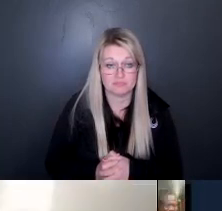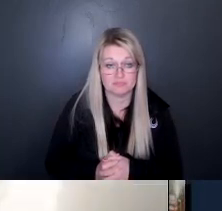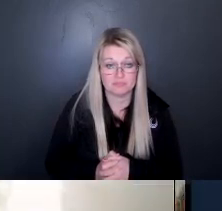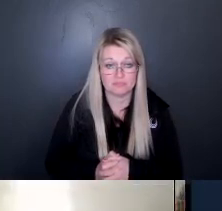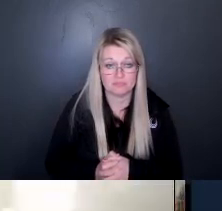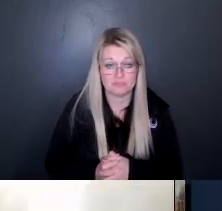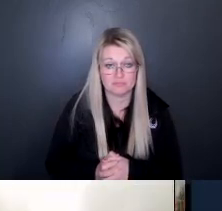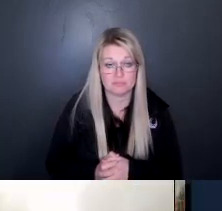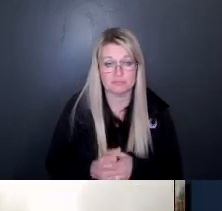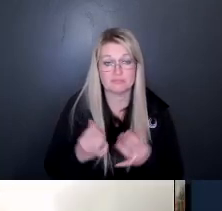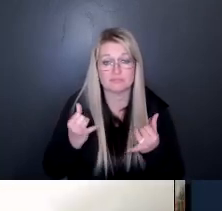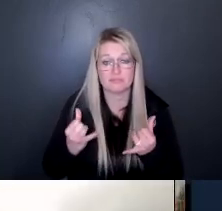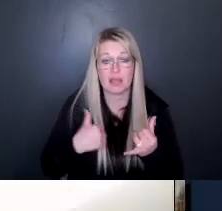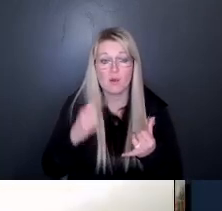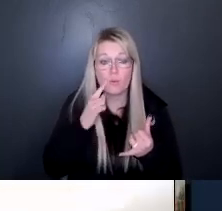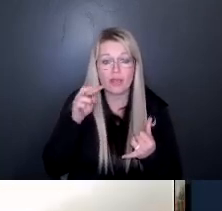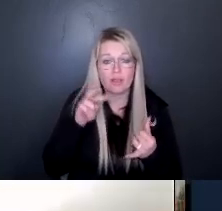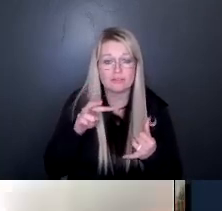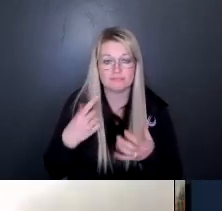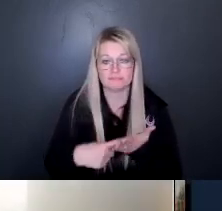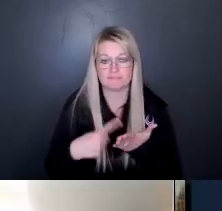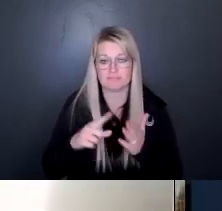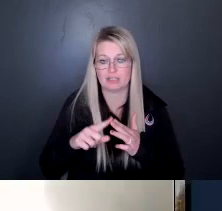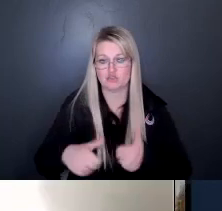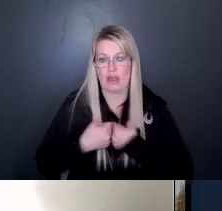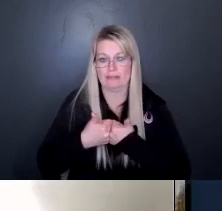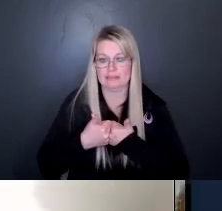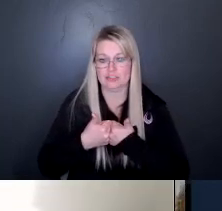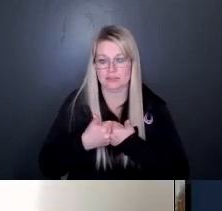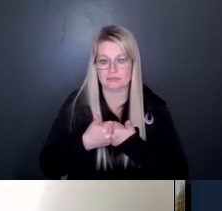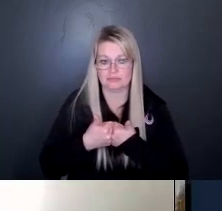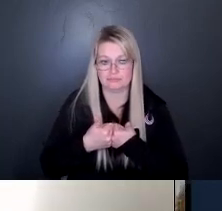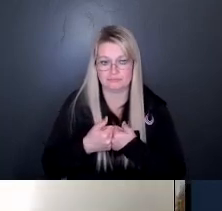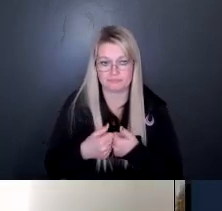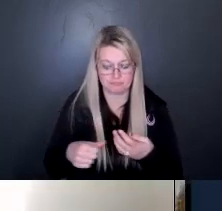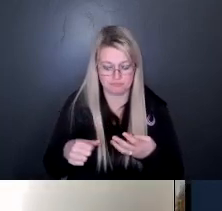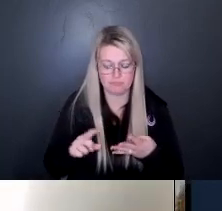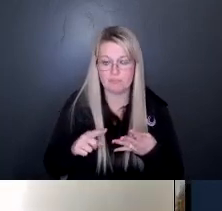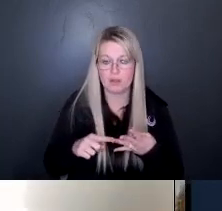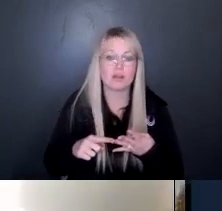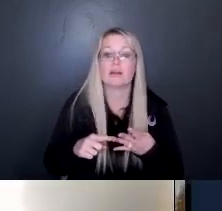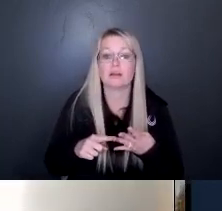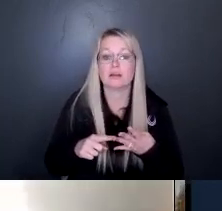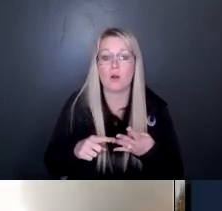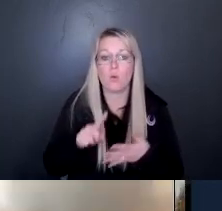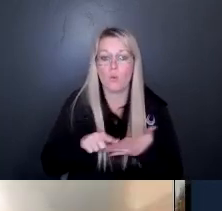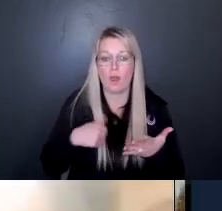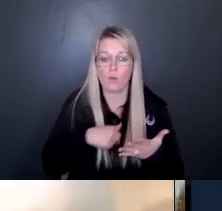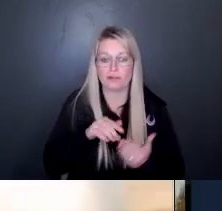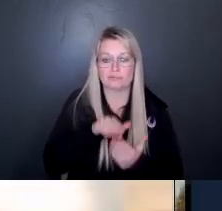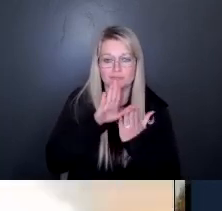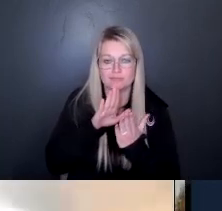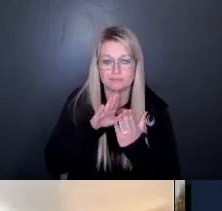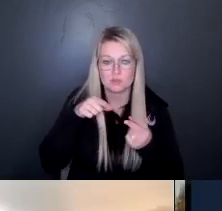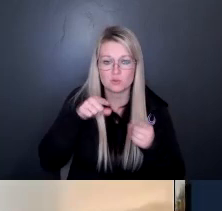We now look at the challenges we face during the implementation of the